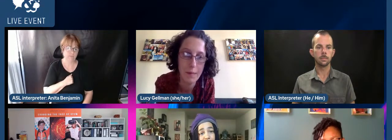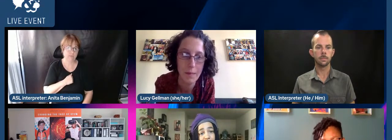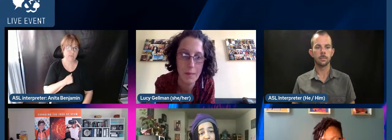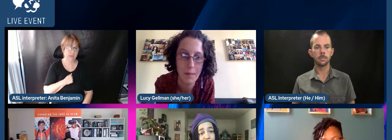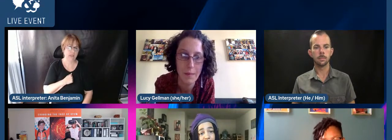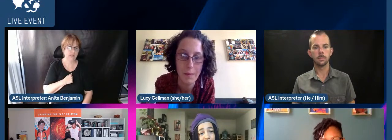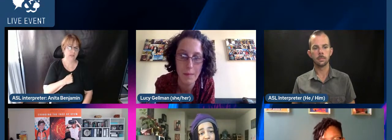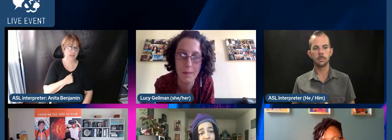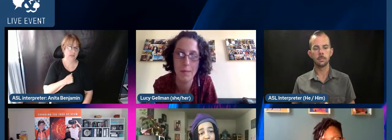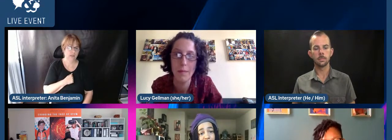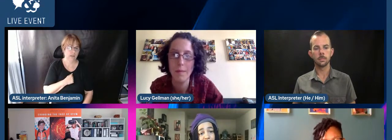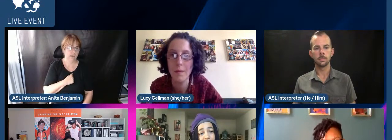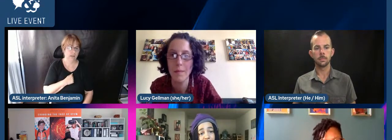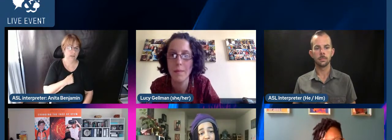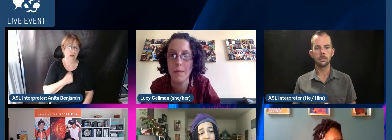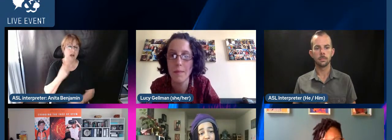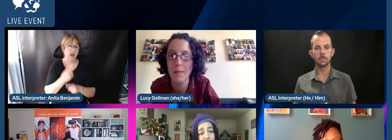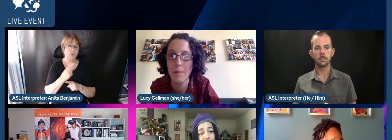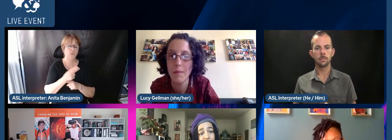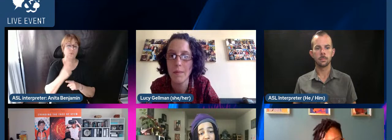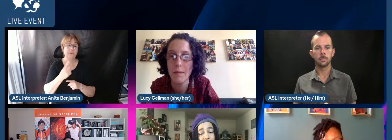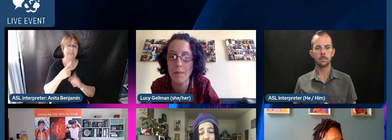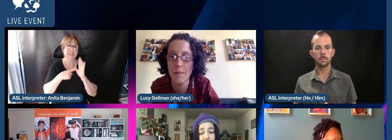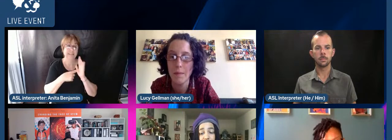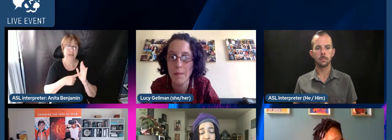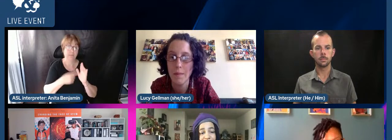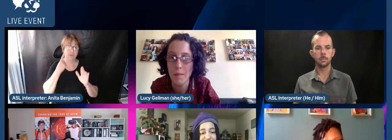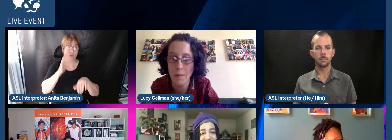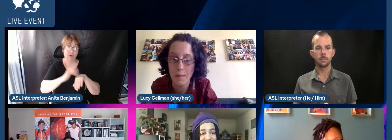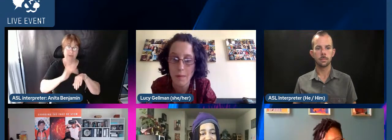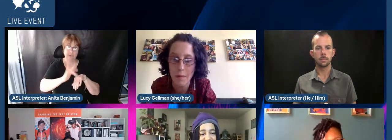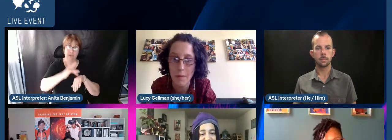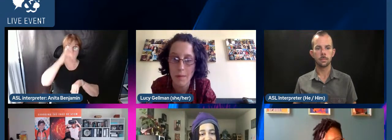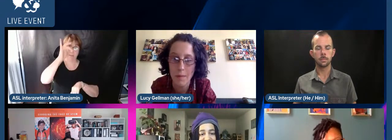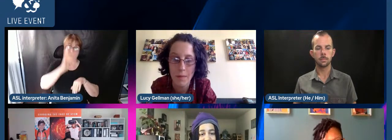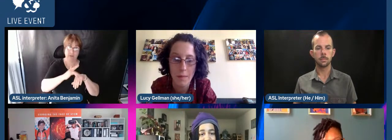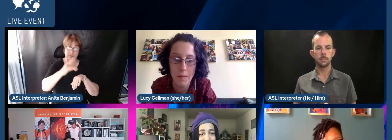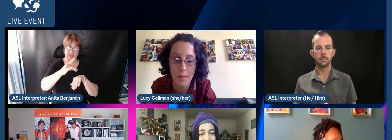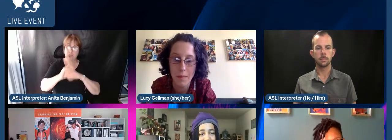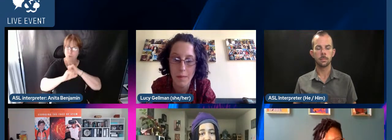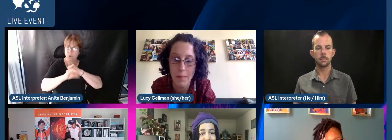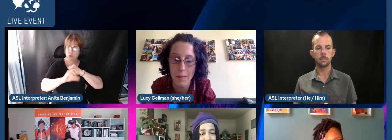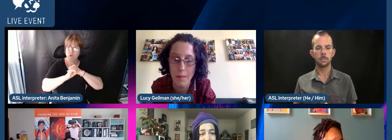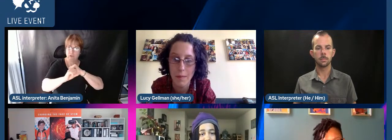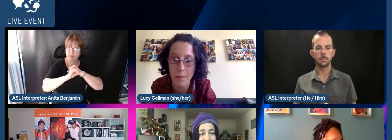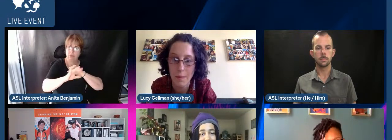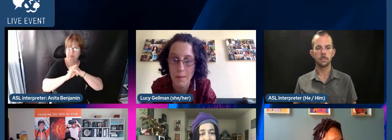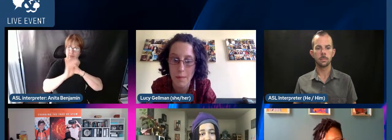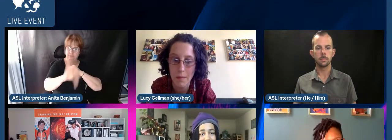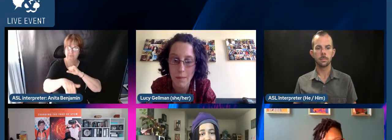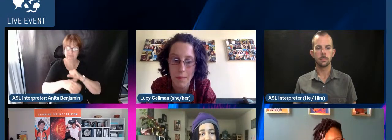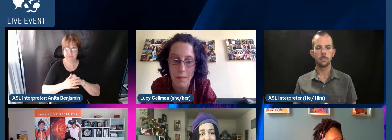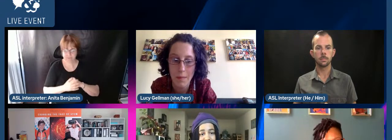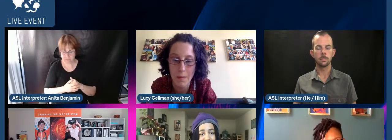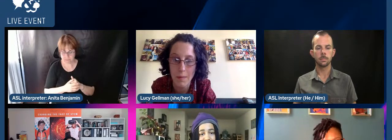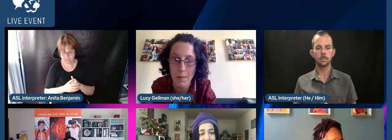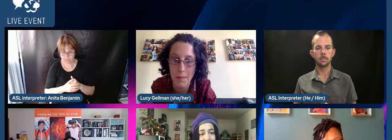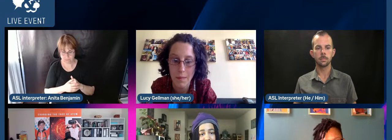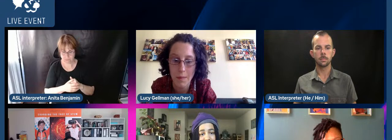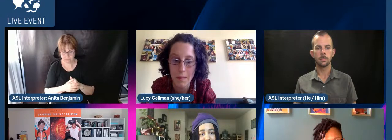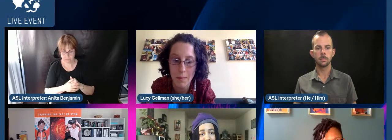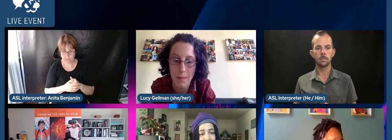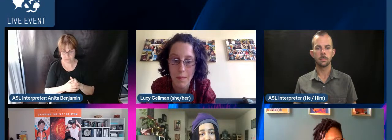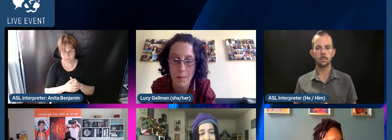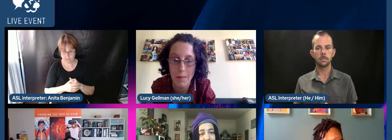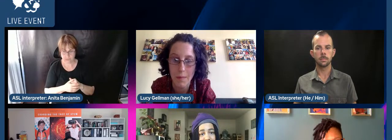you know, I gave the example of the diamonds as a commercial, but I think that